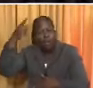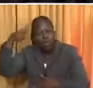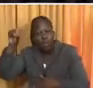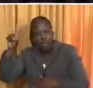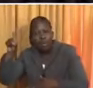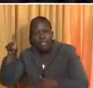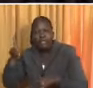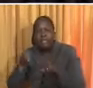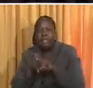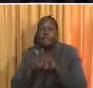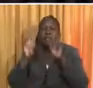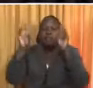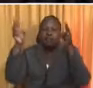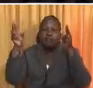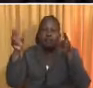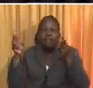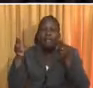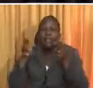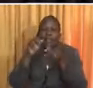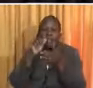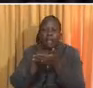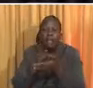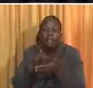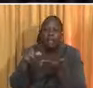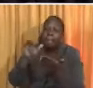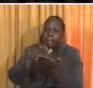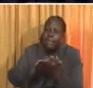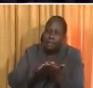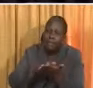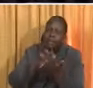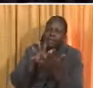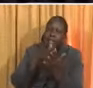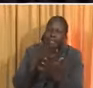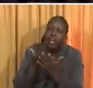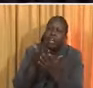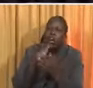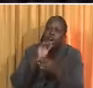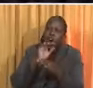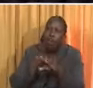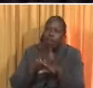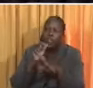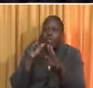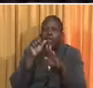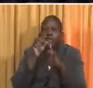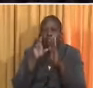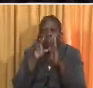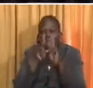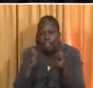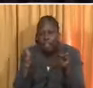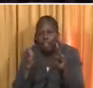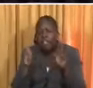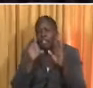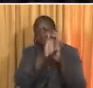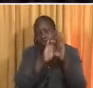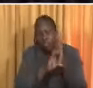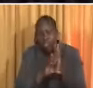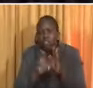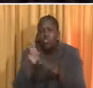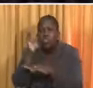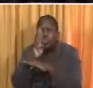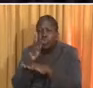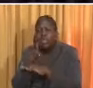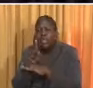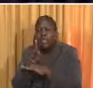by declaring that basic structure of that very Constitution cannot be altered using the amendment